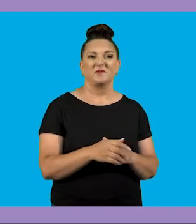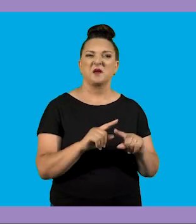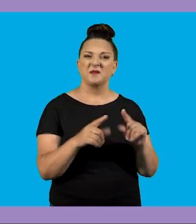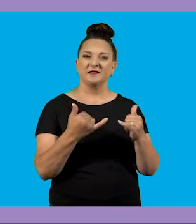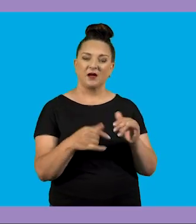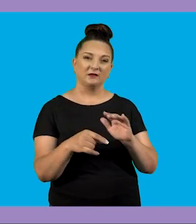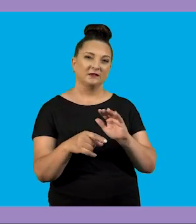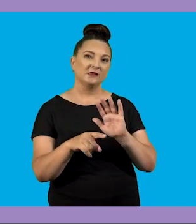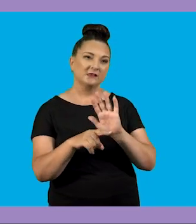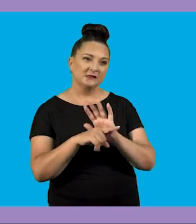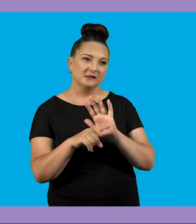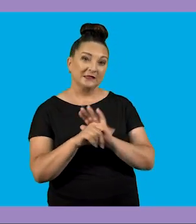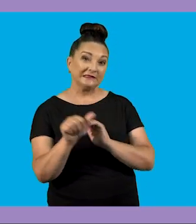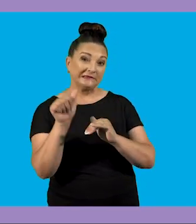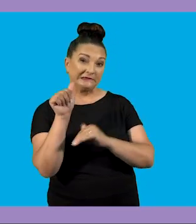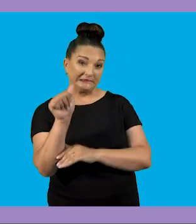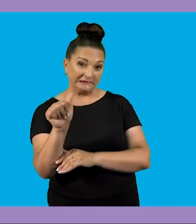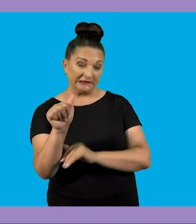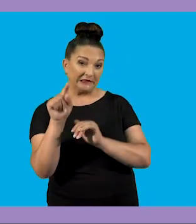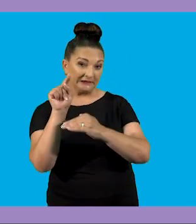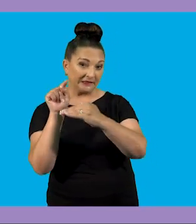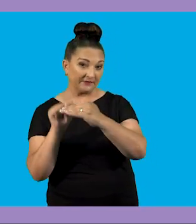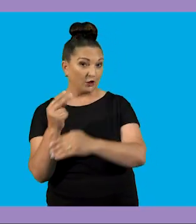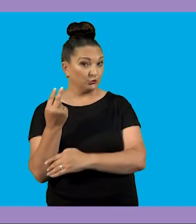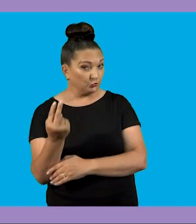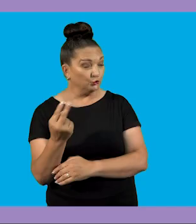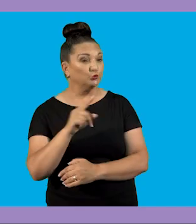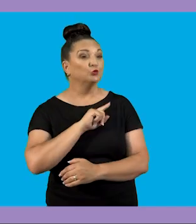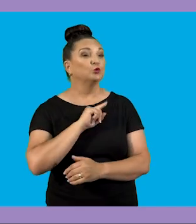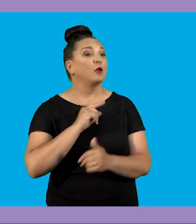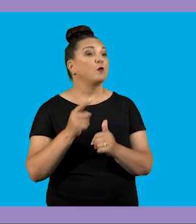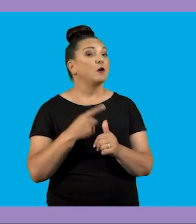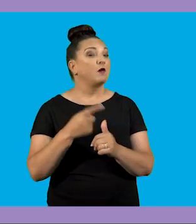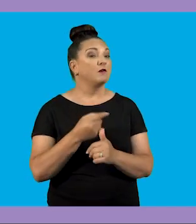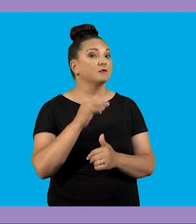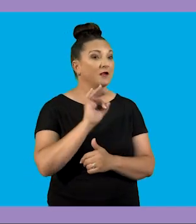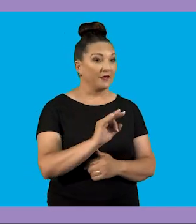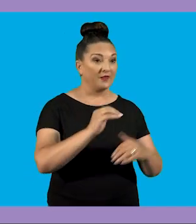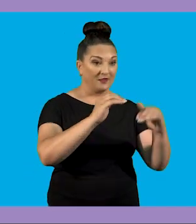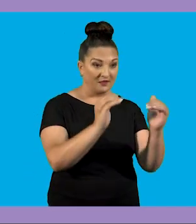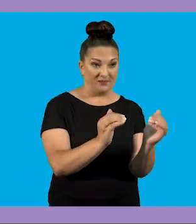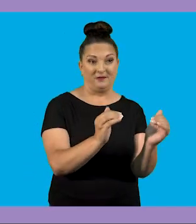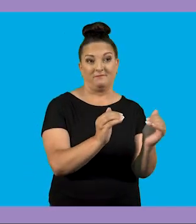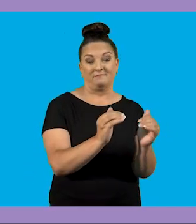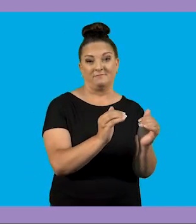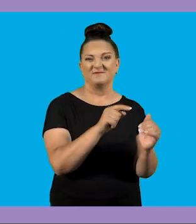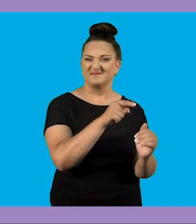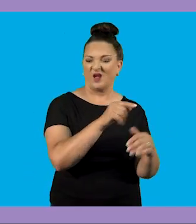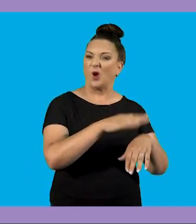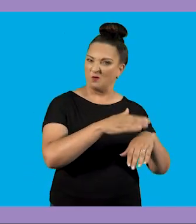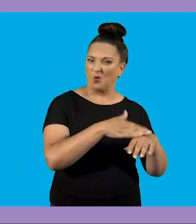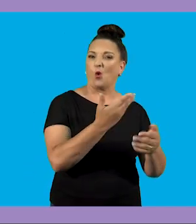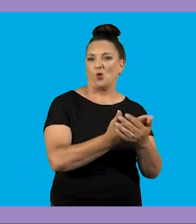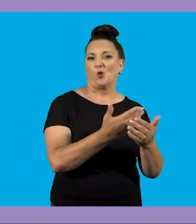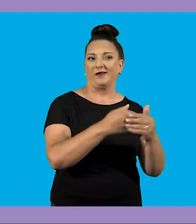And then we are subtracting. And if we say 6 divided by 2, that is going to give me a 3. And that is how we